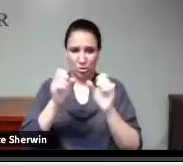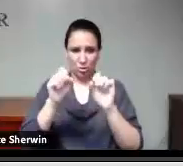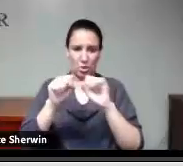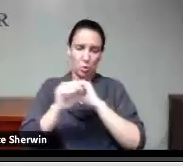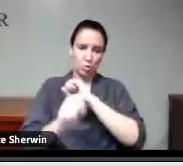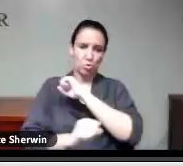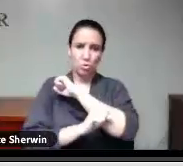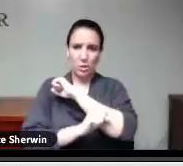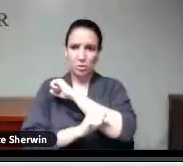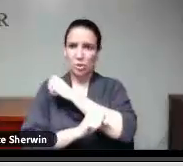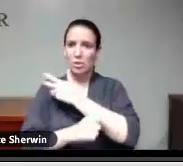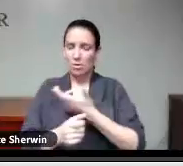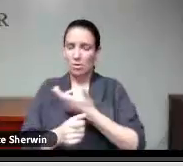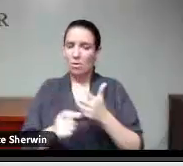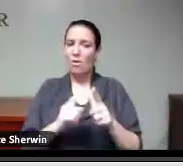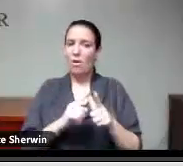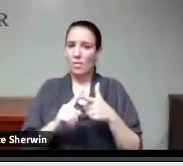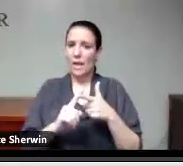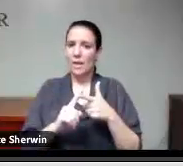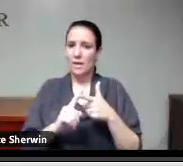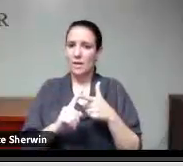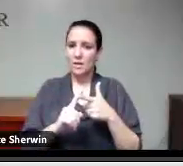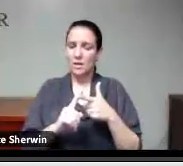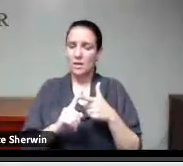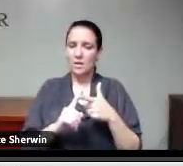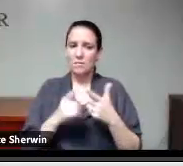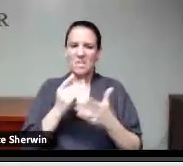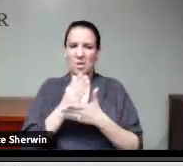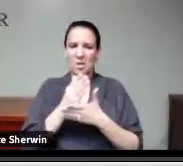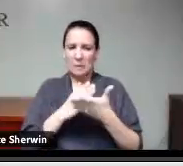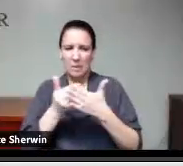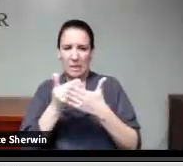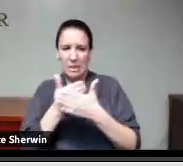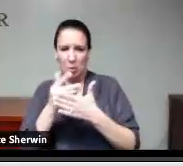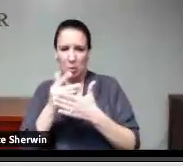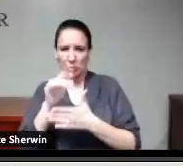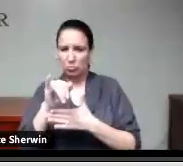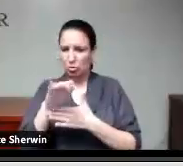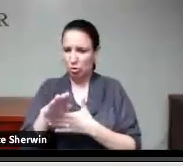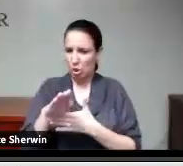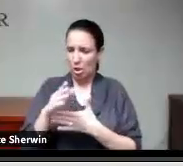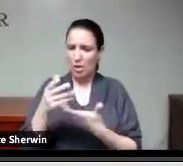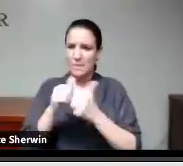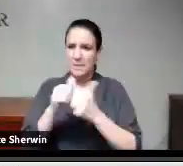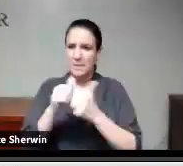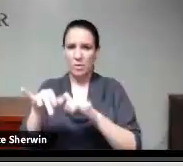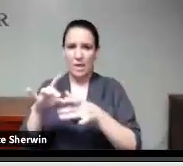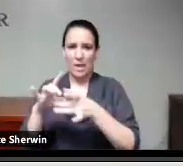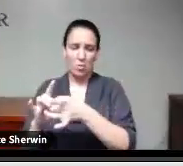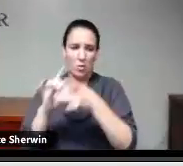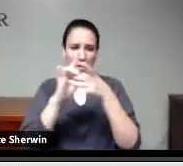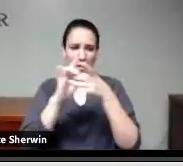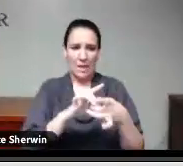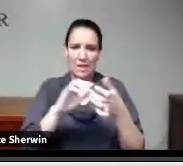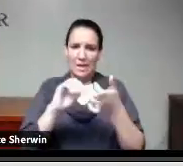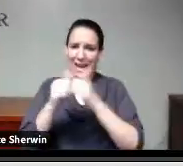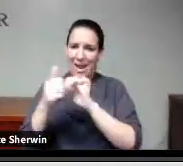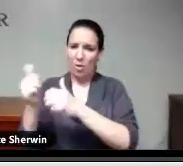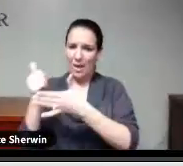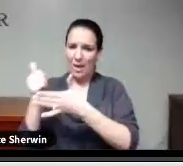think about how some of those new positions potentially, some of the reconfigured teams